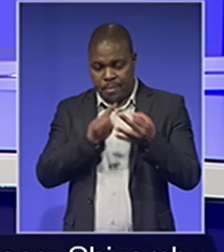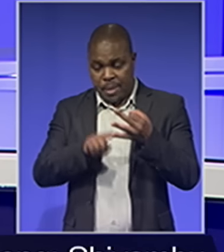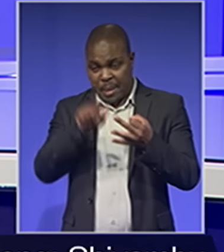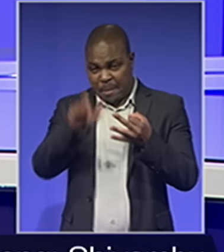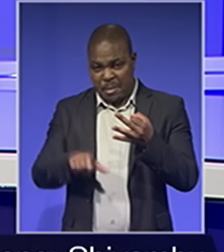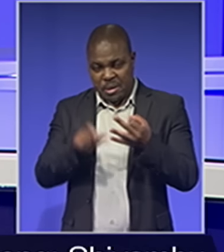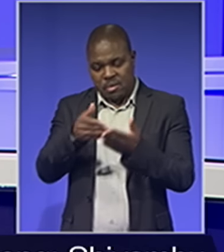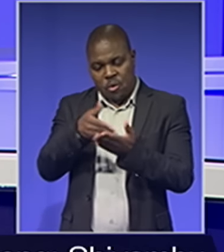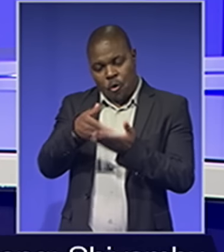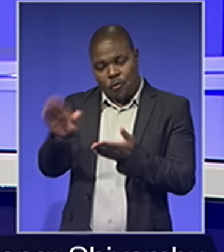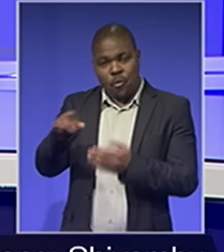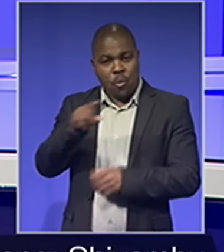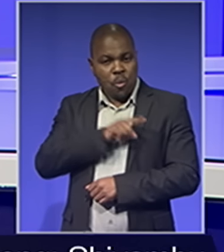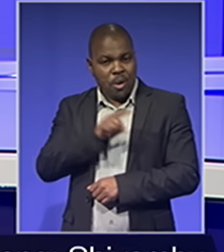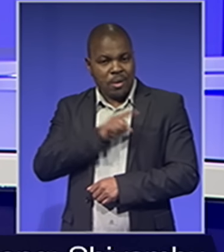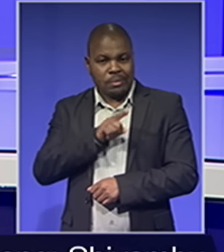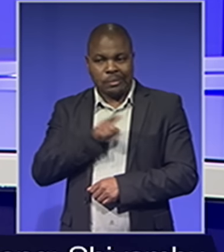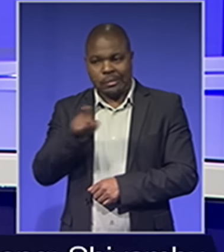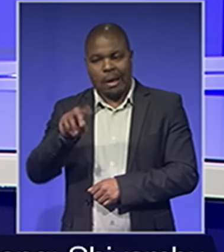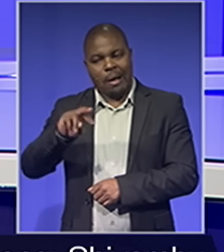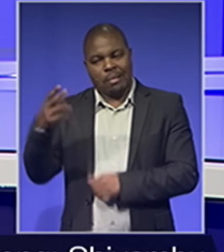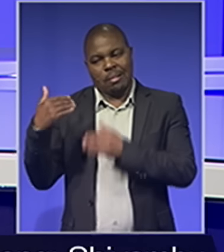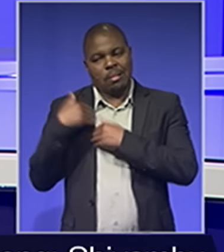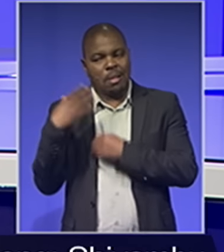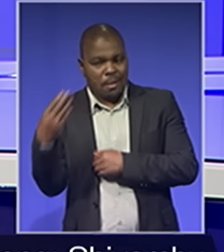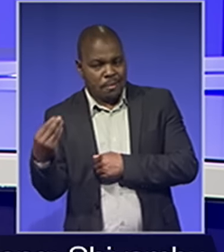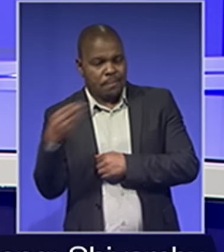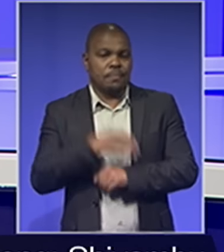mo maemong ka ntlha ya ditshwarego tse dingwe.